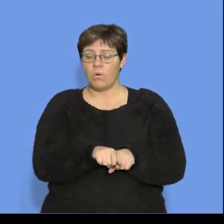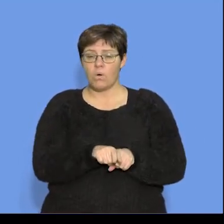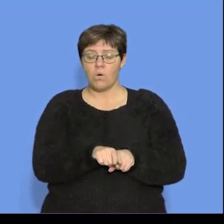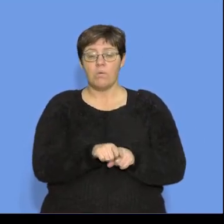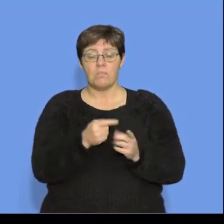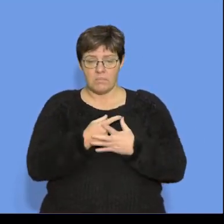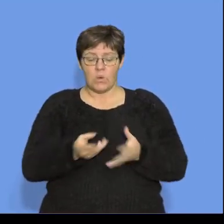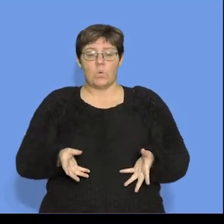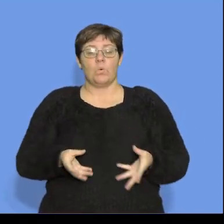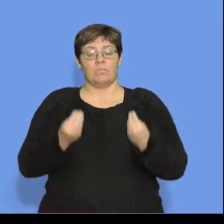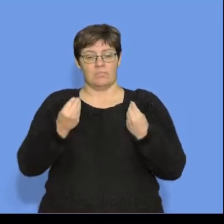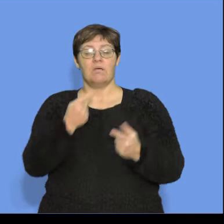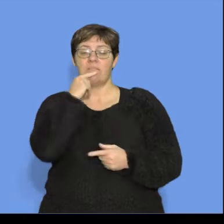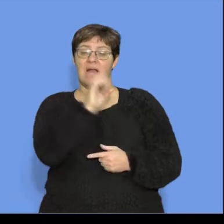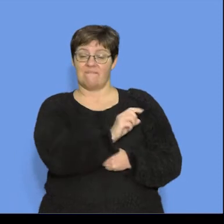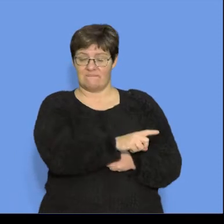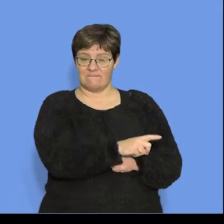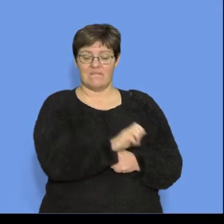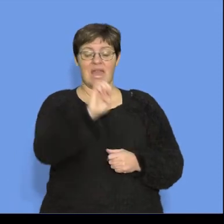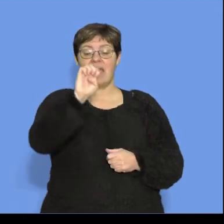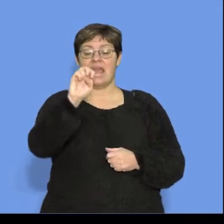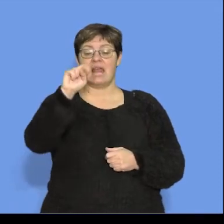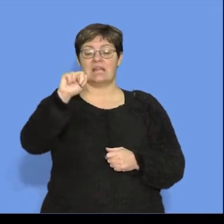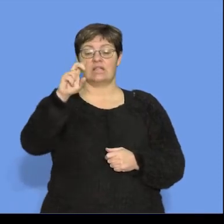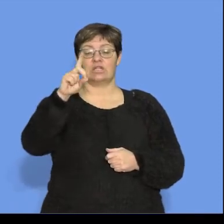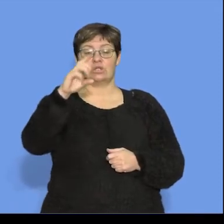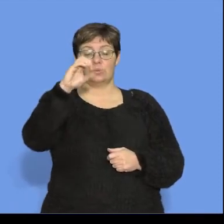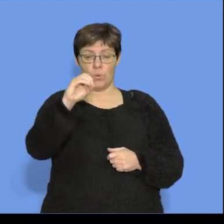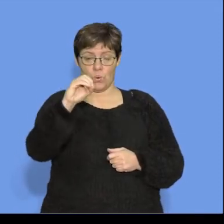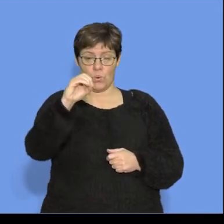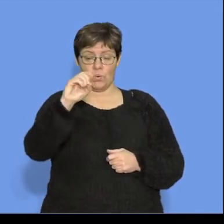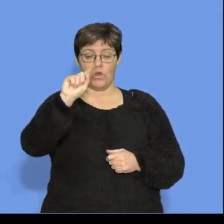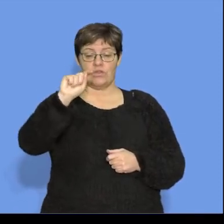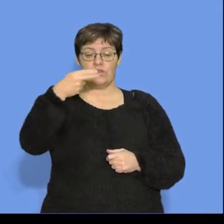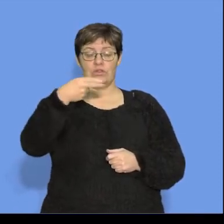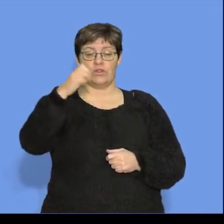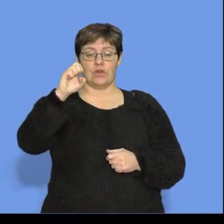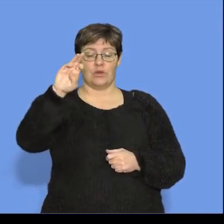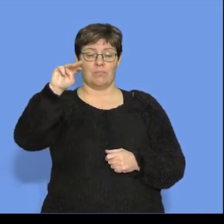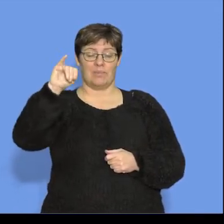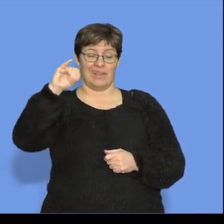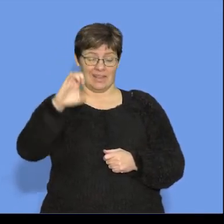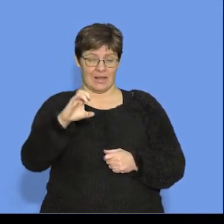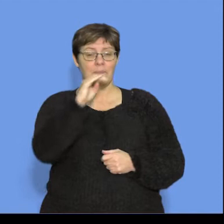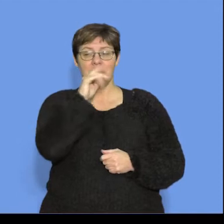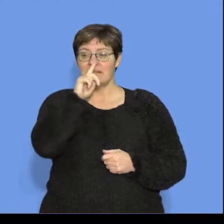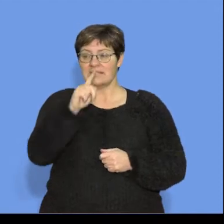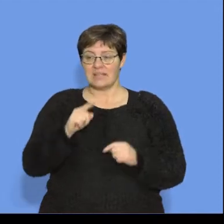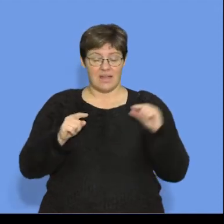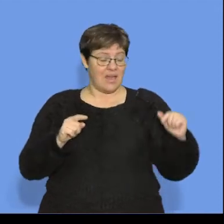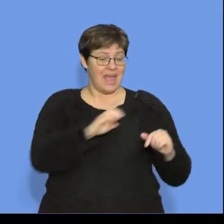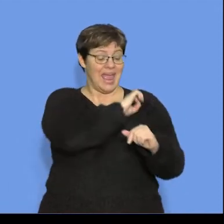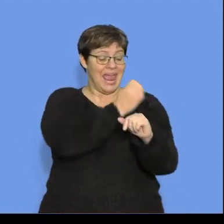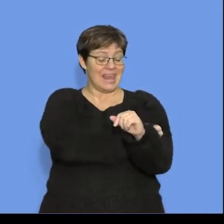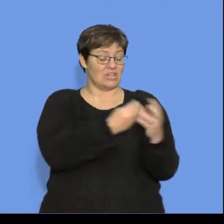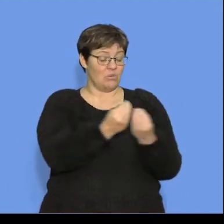absorbed. And here we've got them. They're called endothermic reactions. And notice what's different here. The energy of